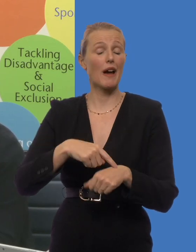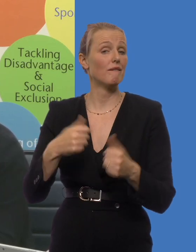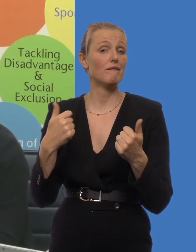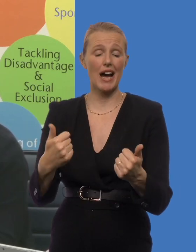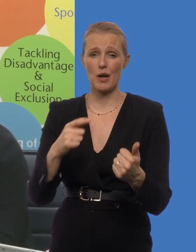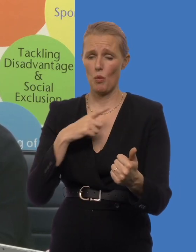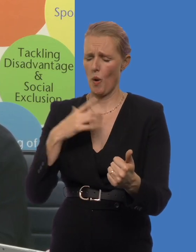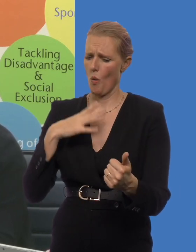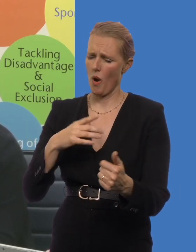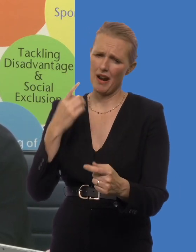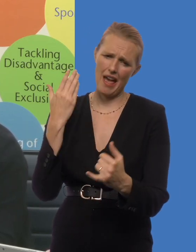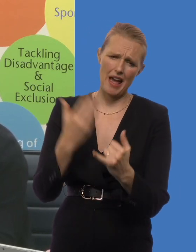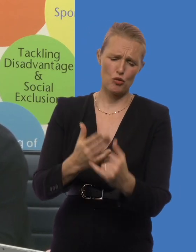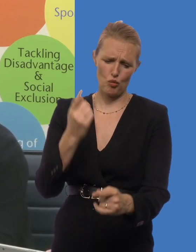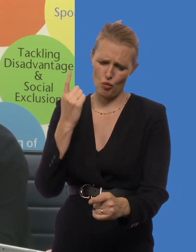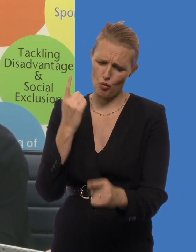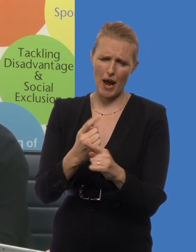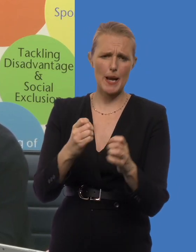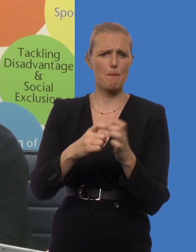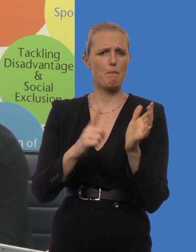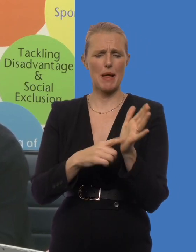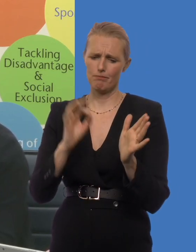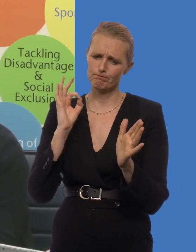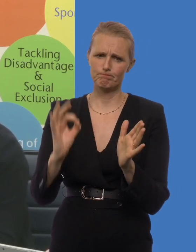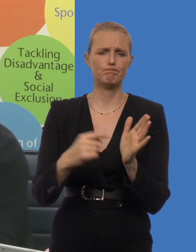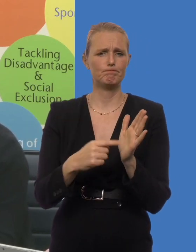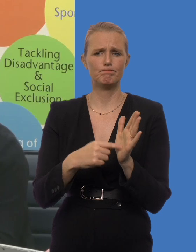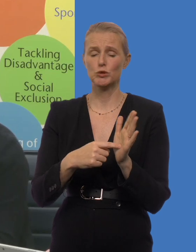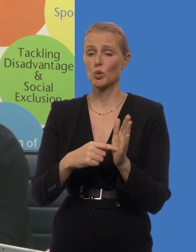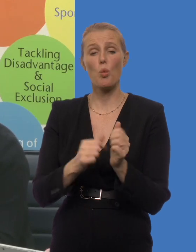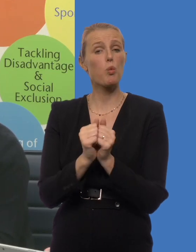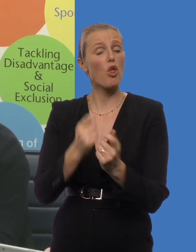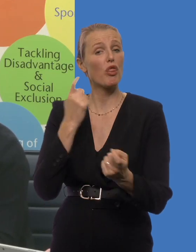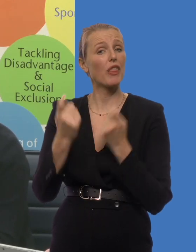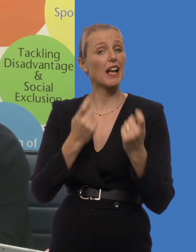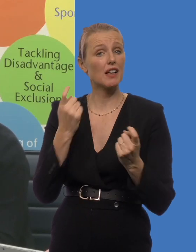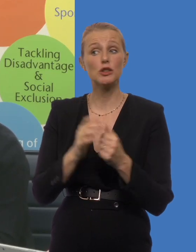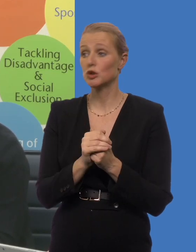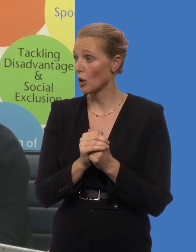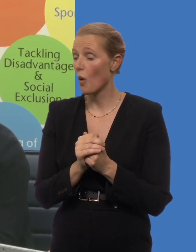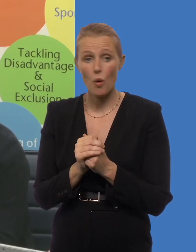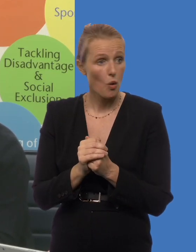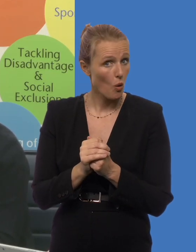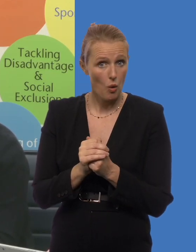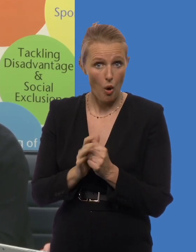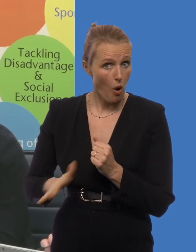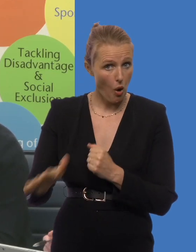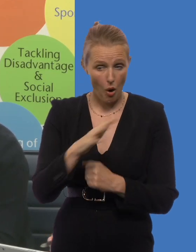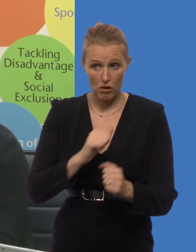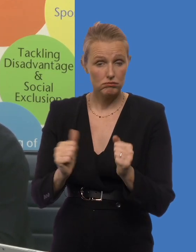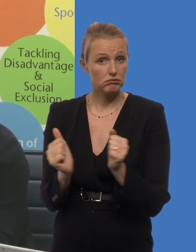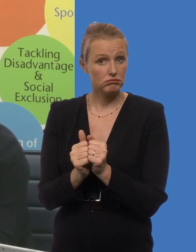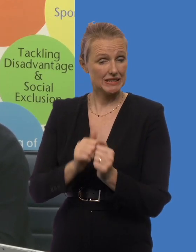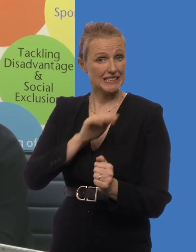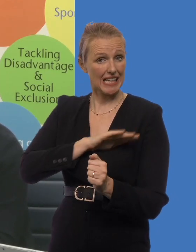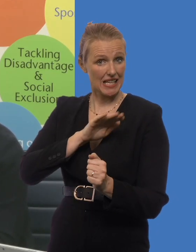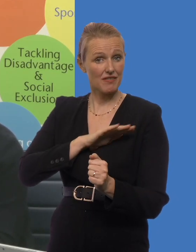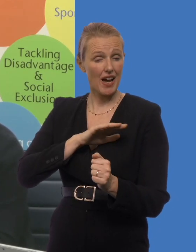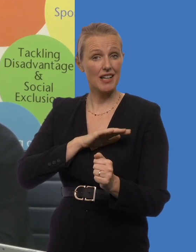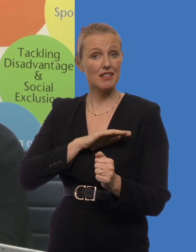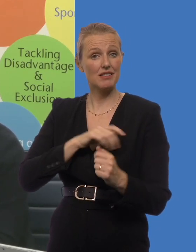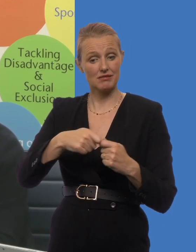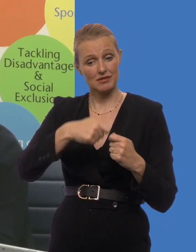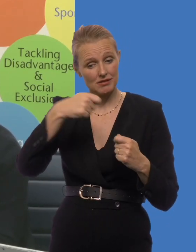it right. I think that's something we should consider. So therefore, members content then that we extend the committee stage